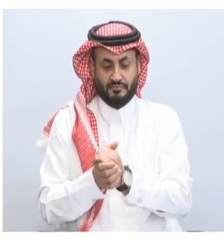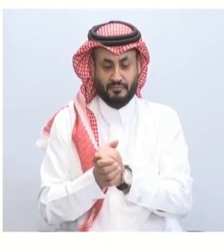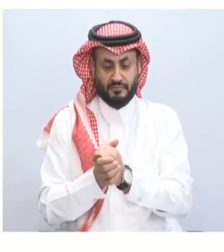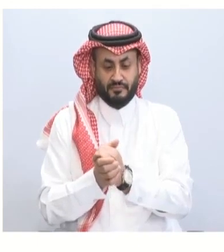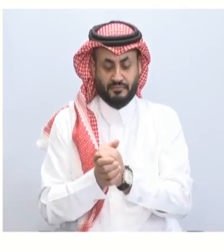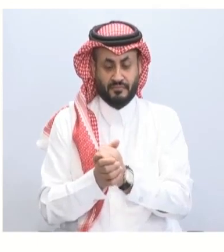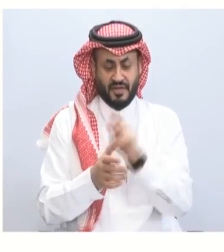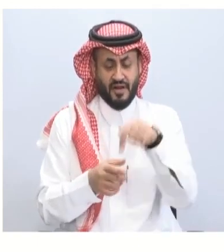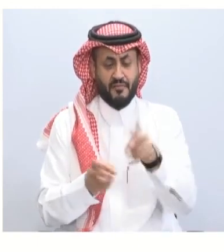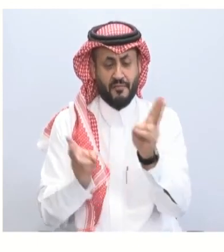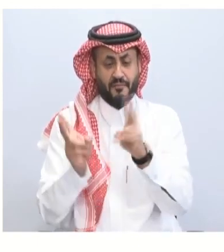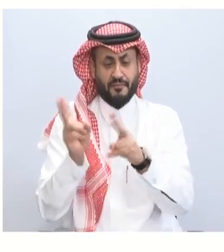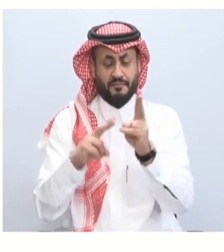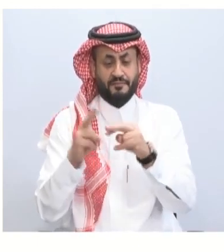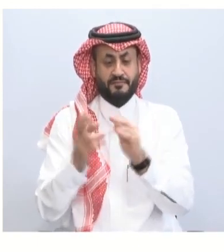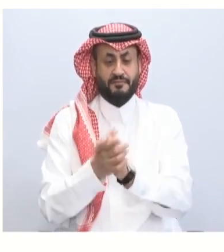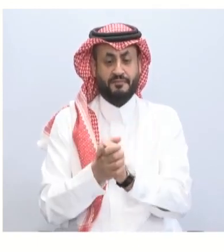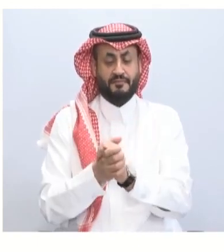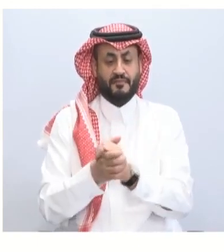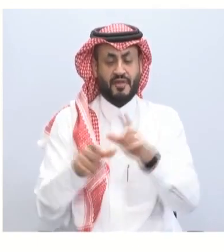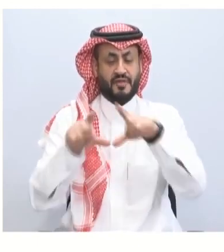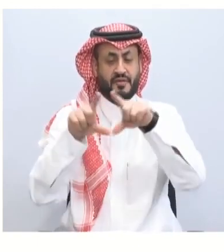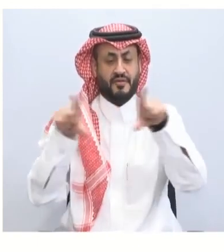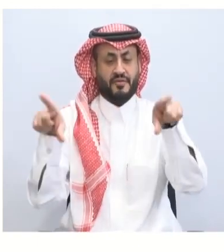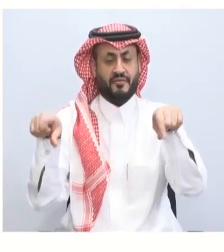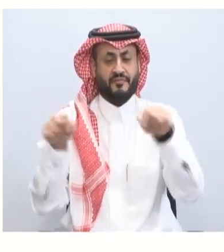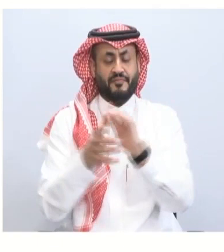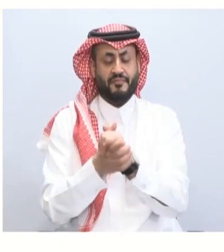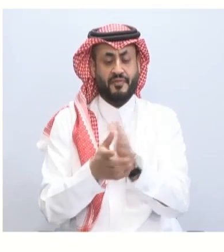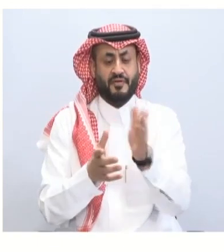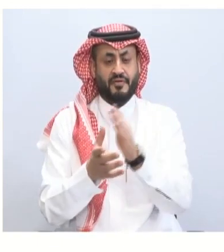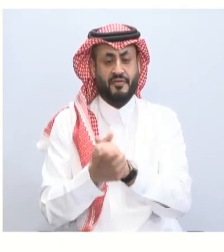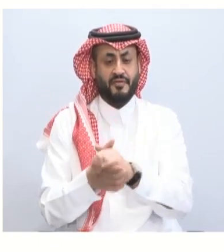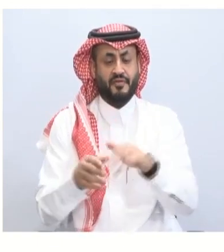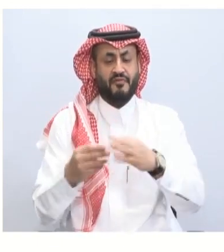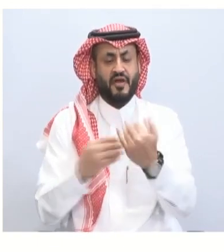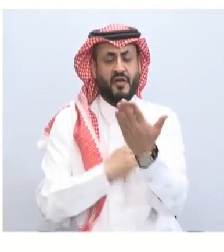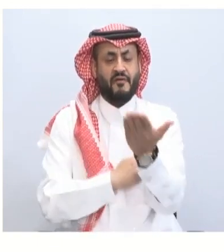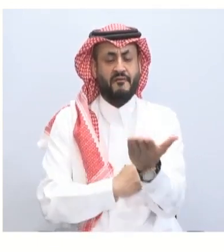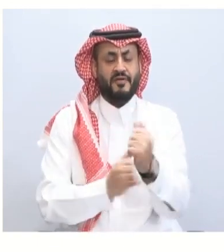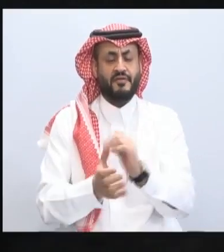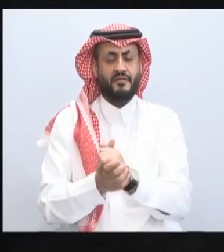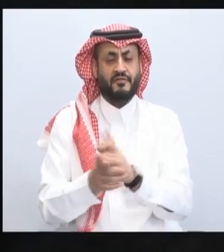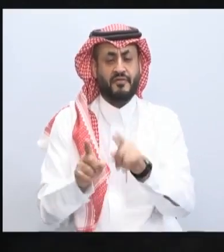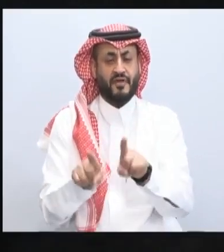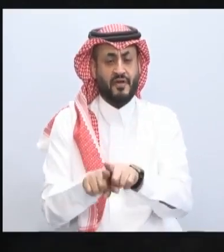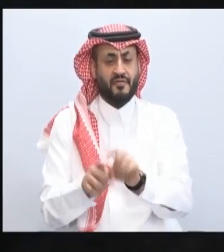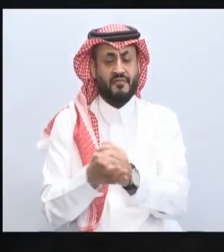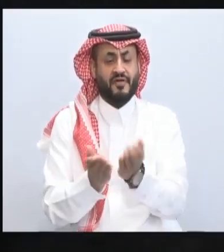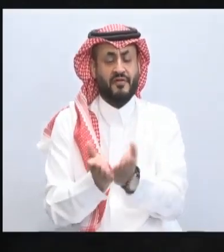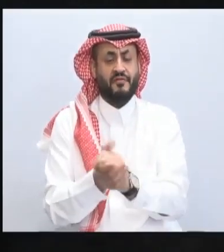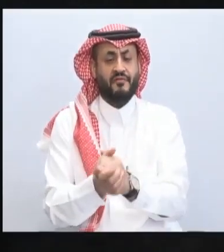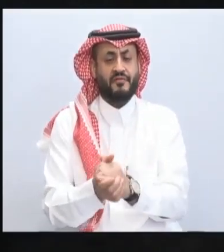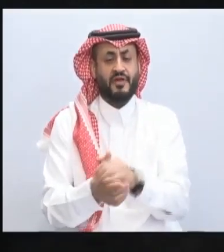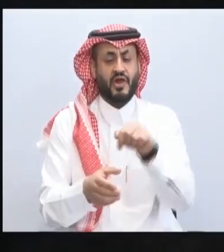going to discuss this topic. Now, you can also make a kind of survey with your classmates or in